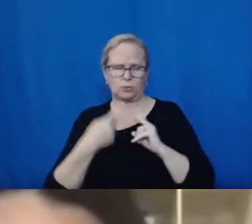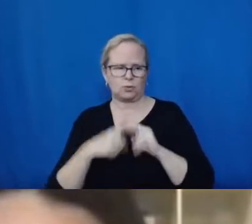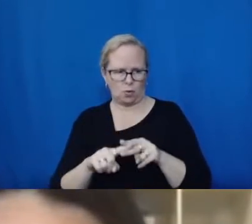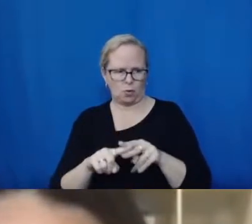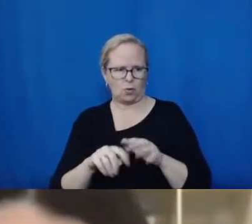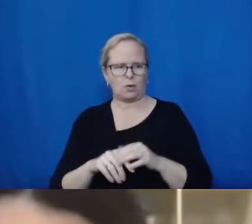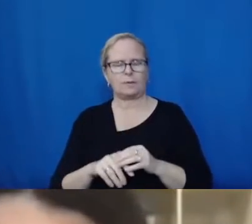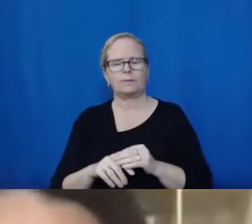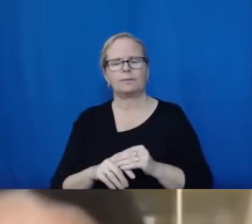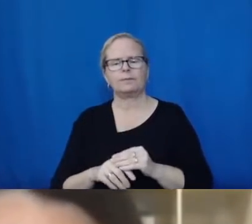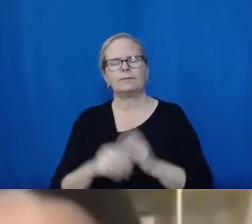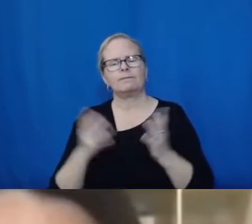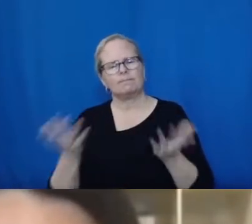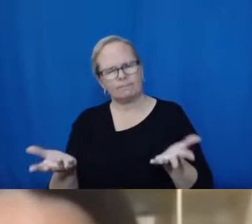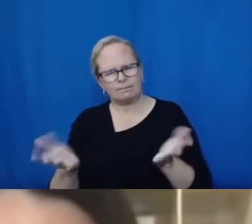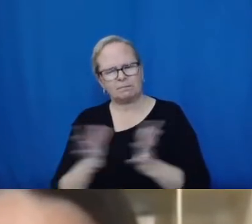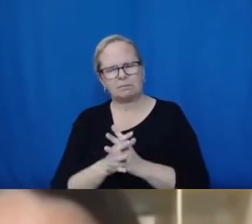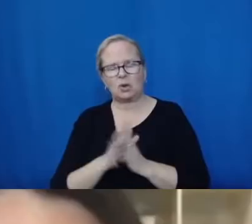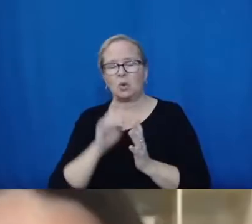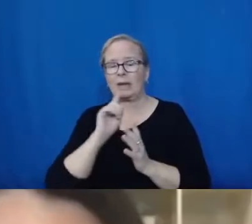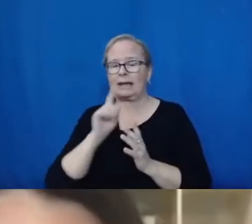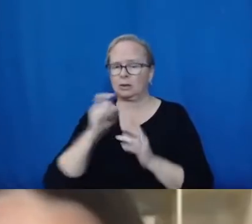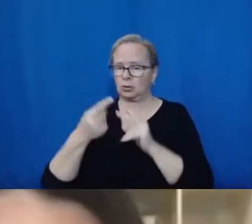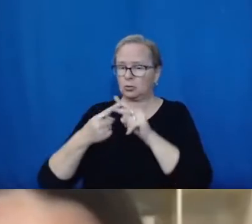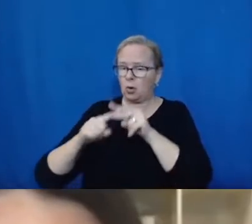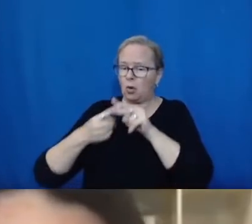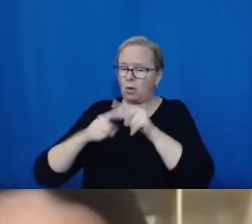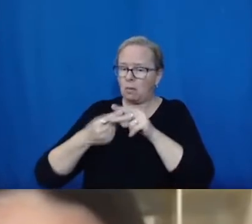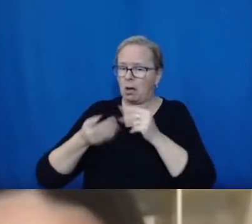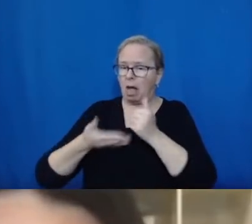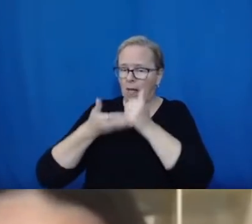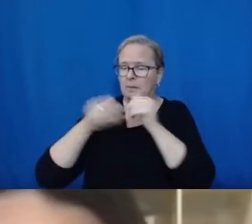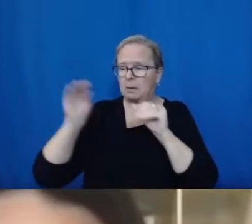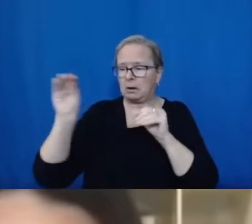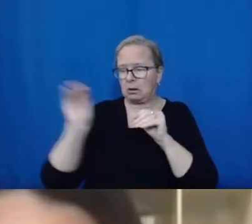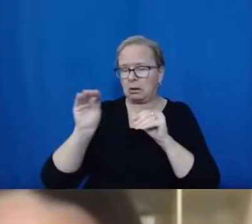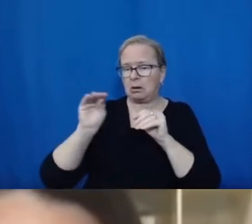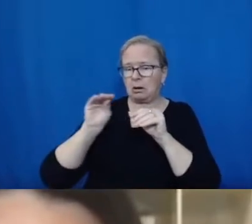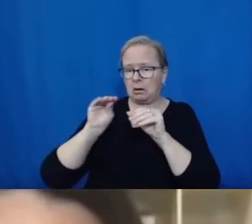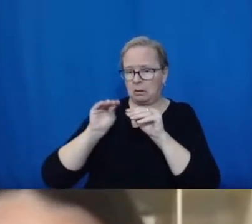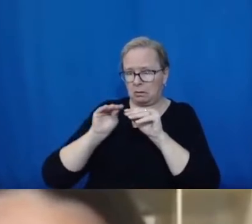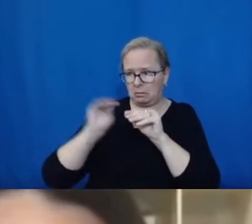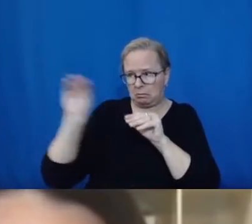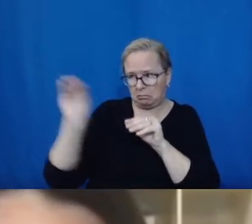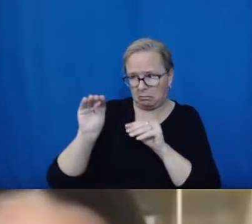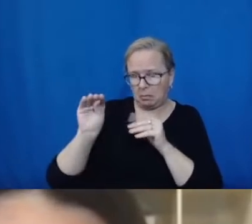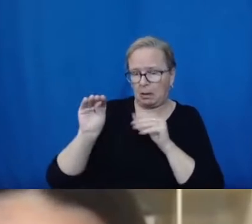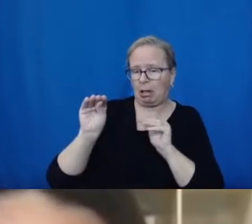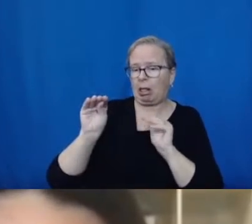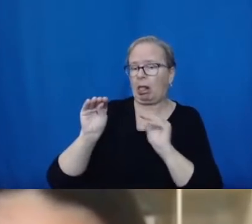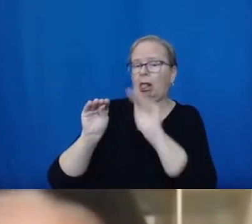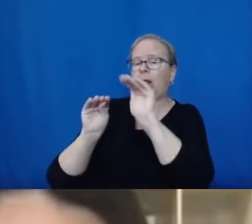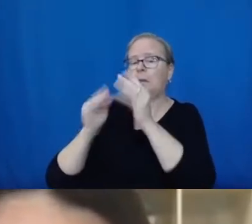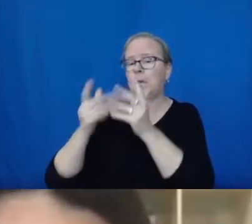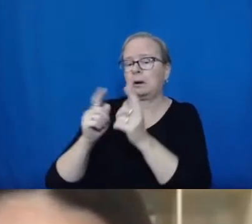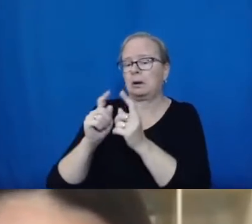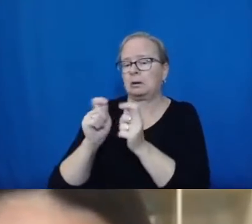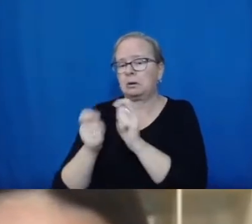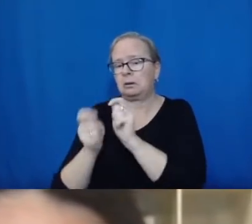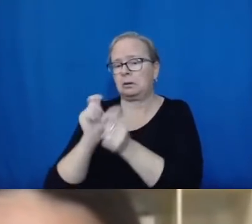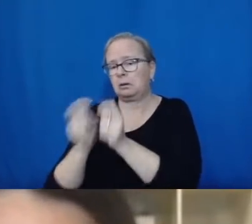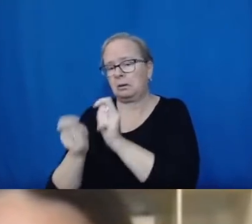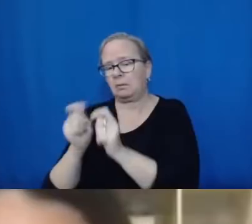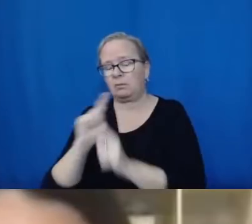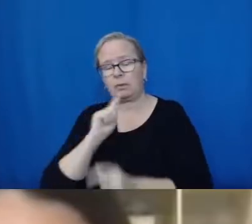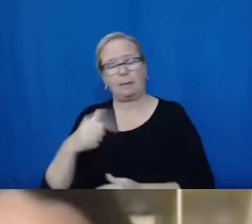out very basic and then they could pivot to something totally different. So it's always a wait